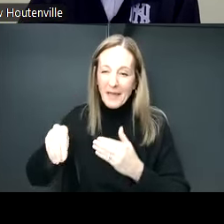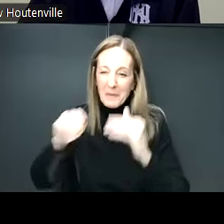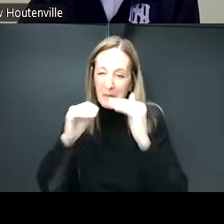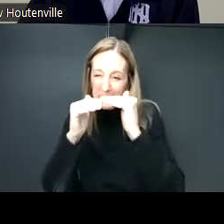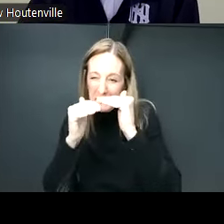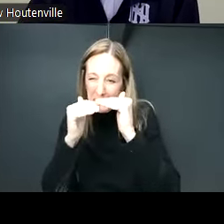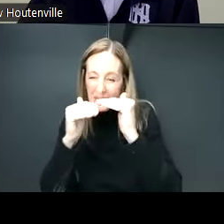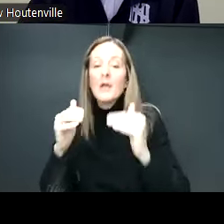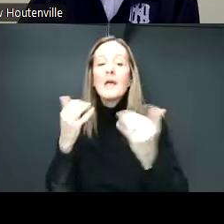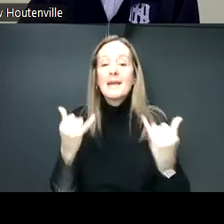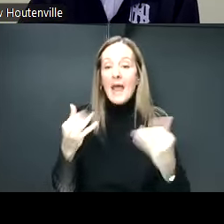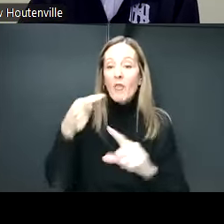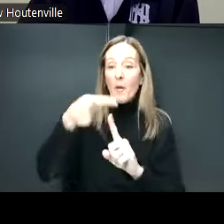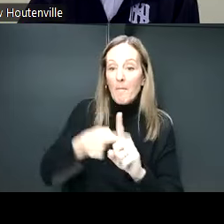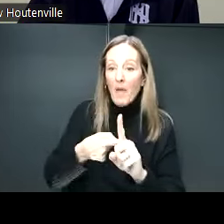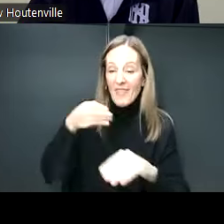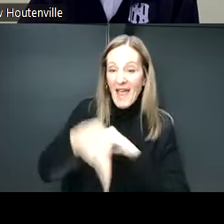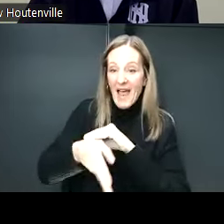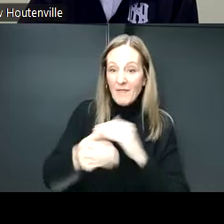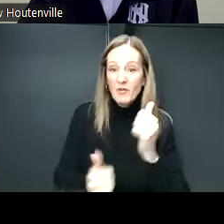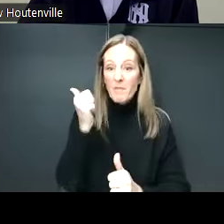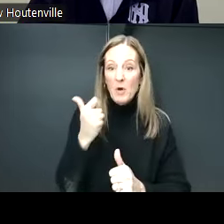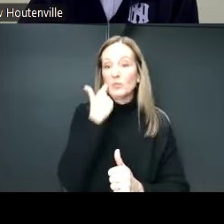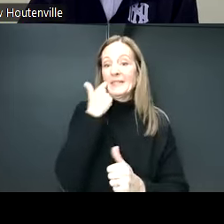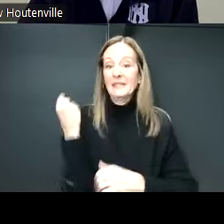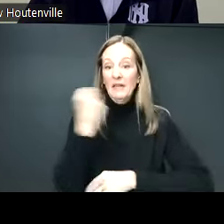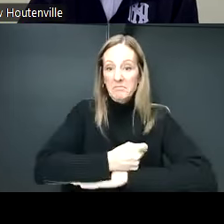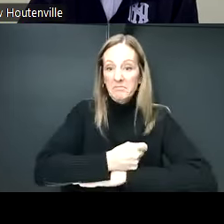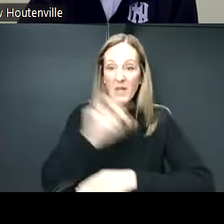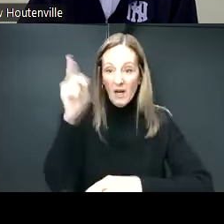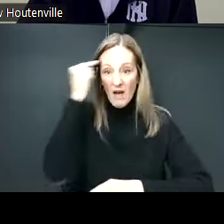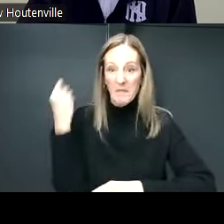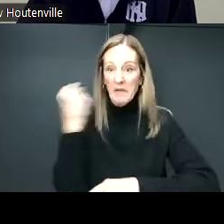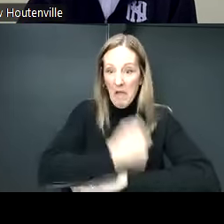The month after the most recent government lockdown,